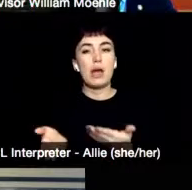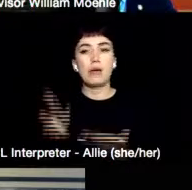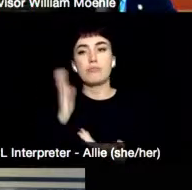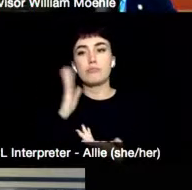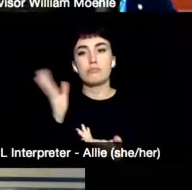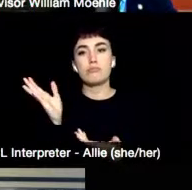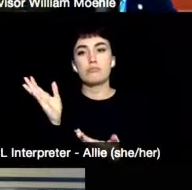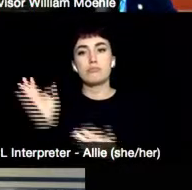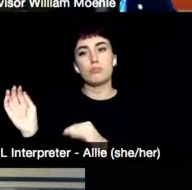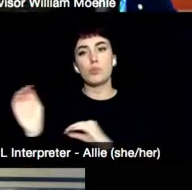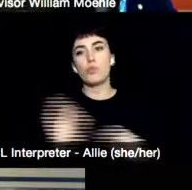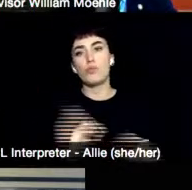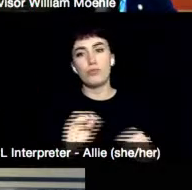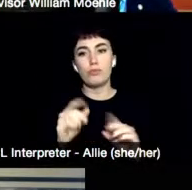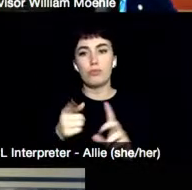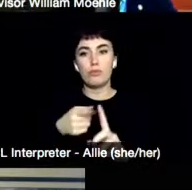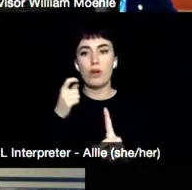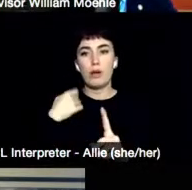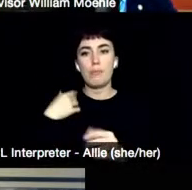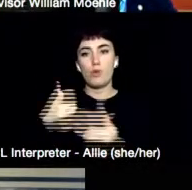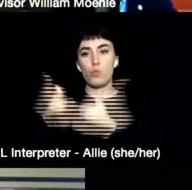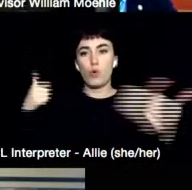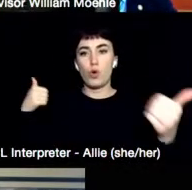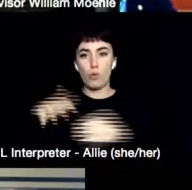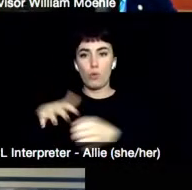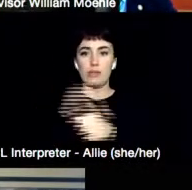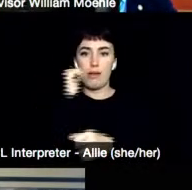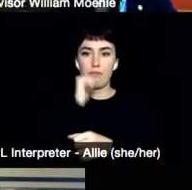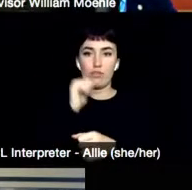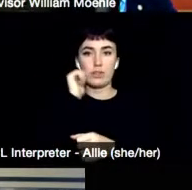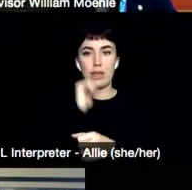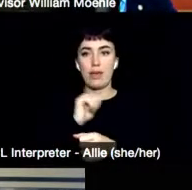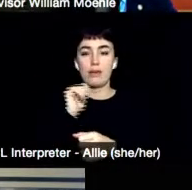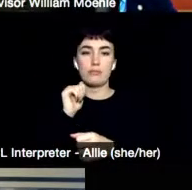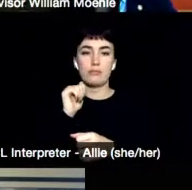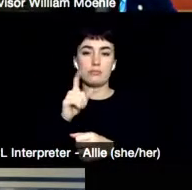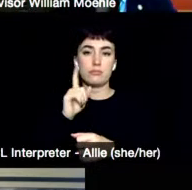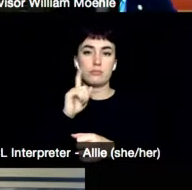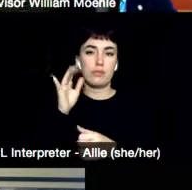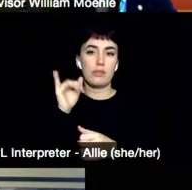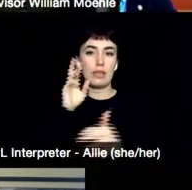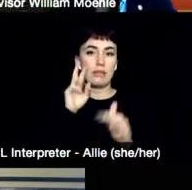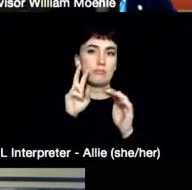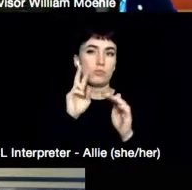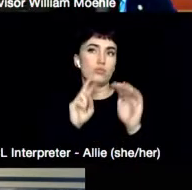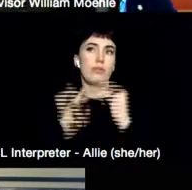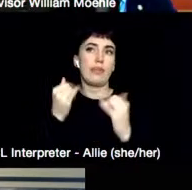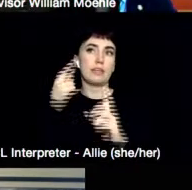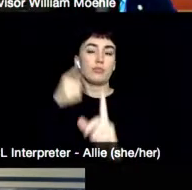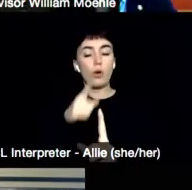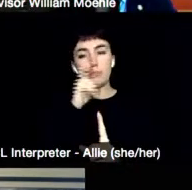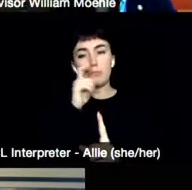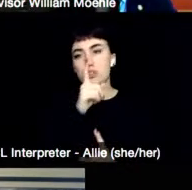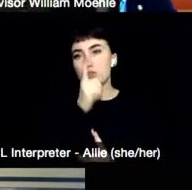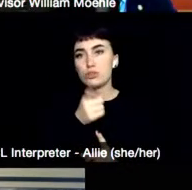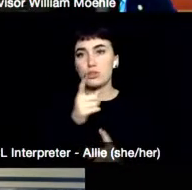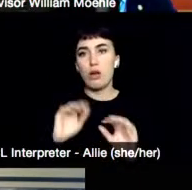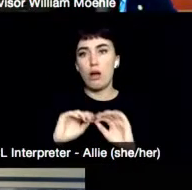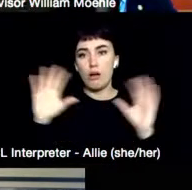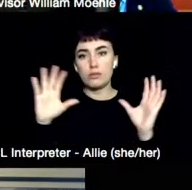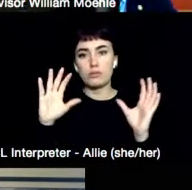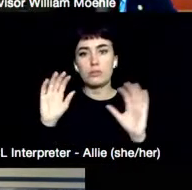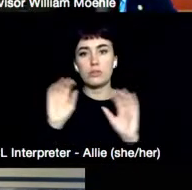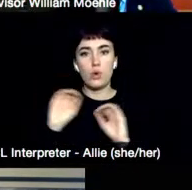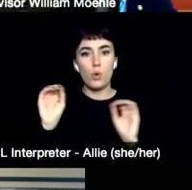in from a remote site every day is kind of the anticipation at this point, because there is obviously